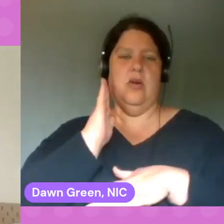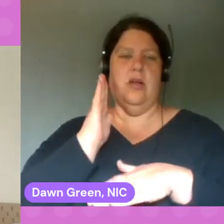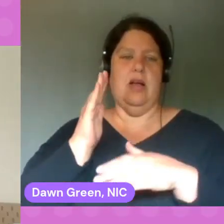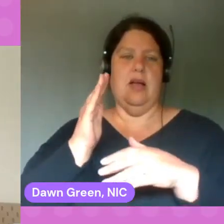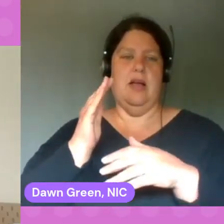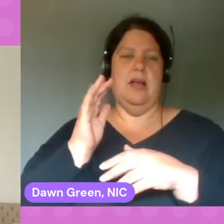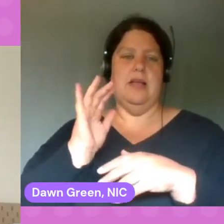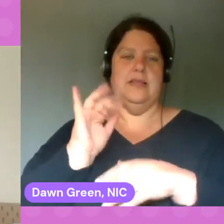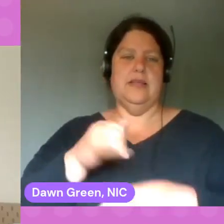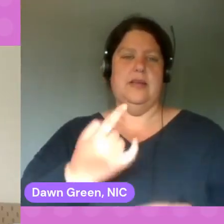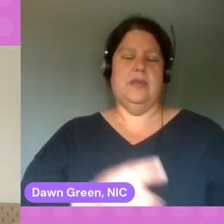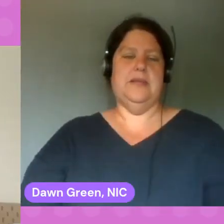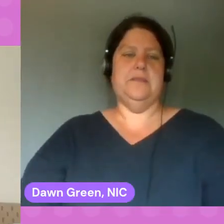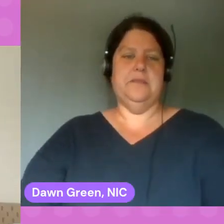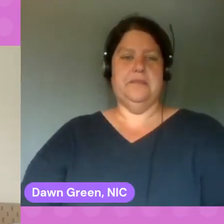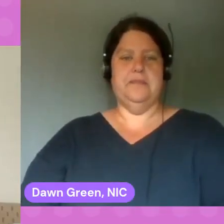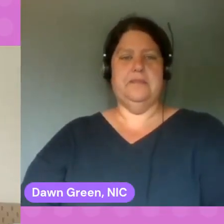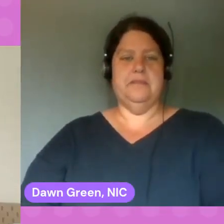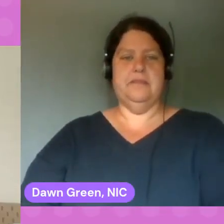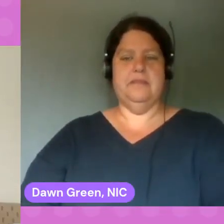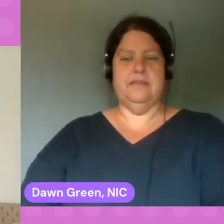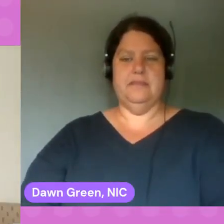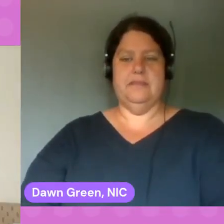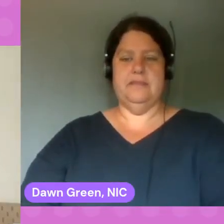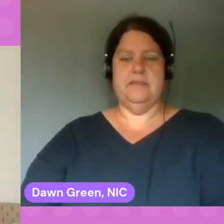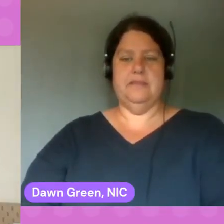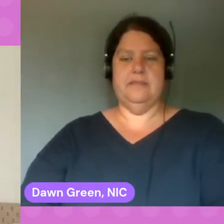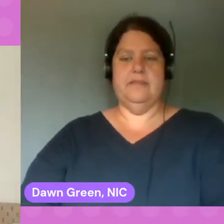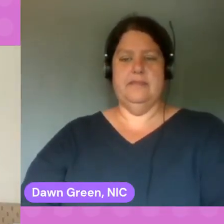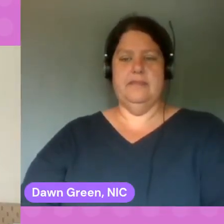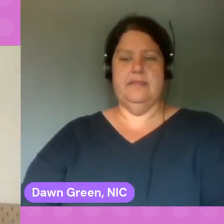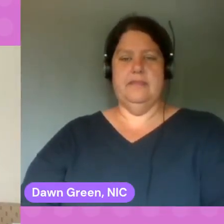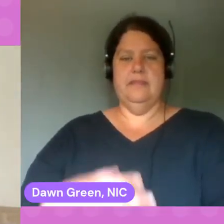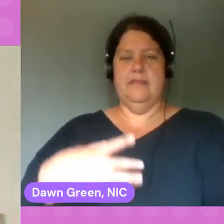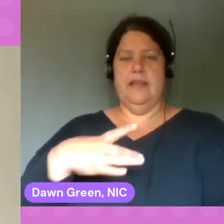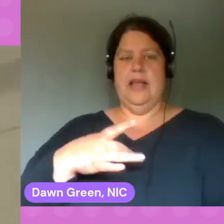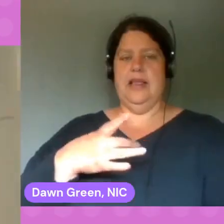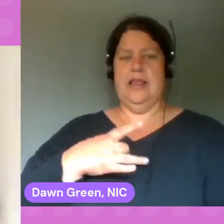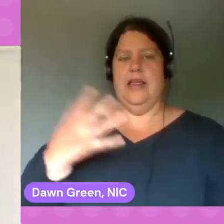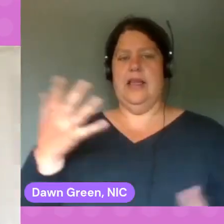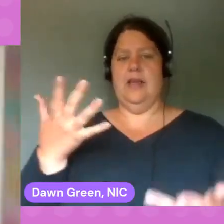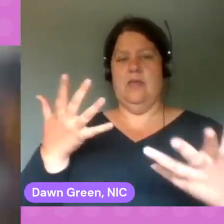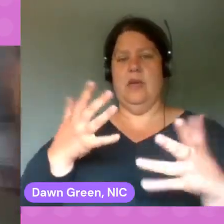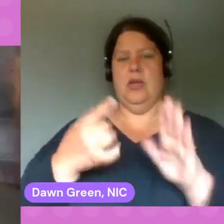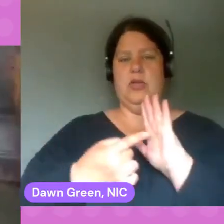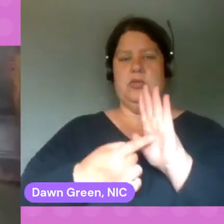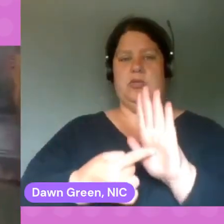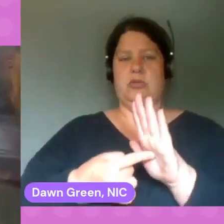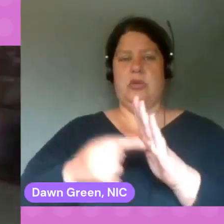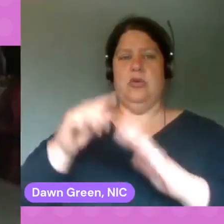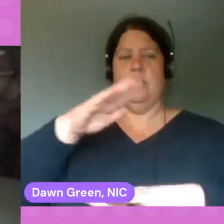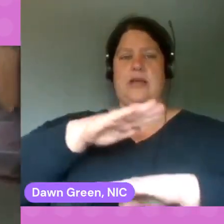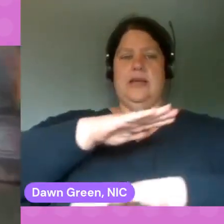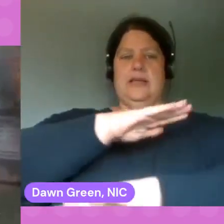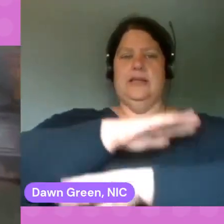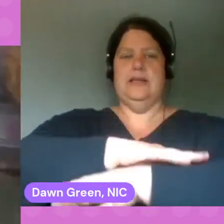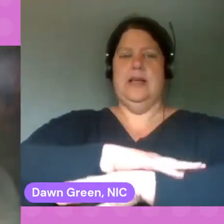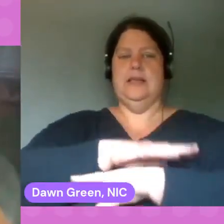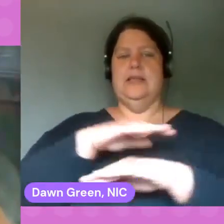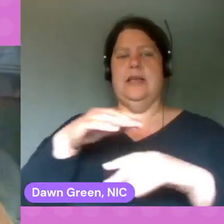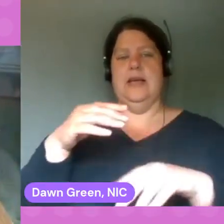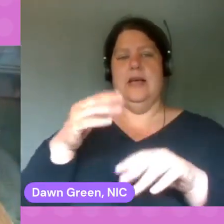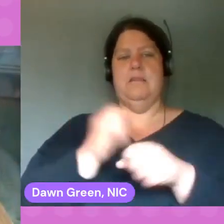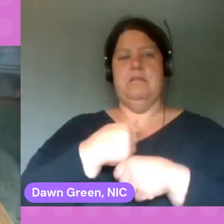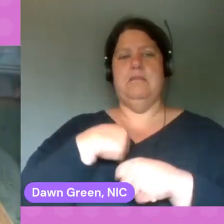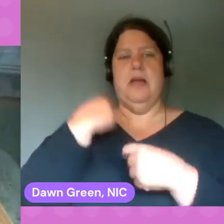one. And what I like about this one, I'll turn you around and show you my desktop here, is that it made me wonder,